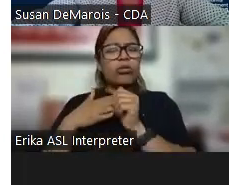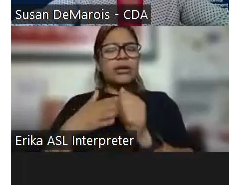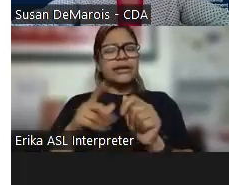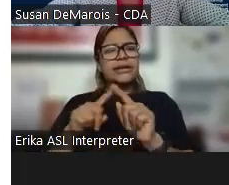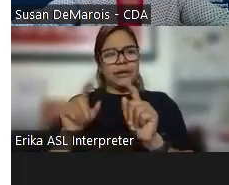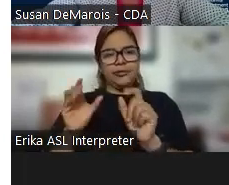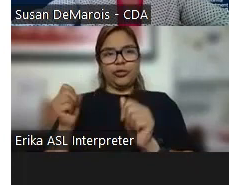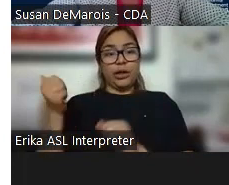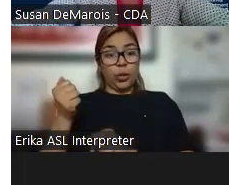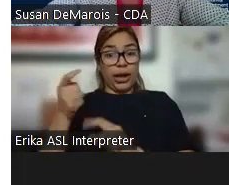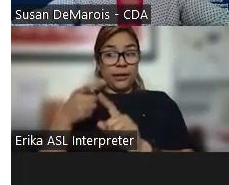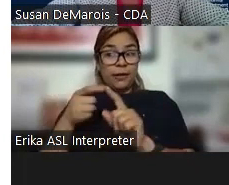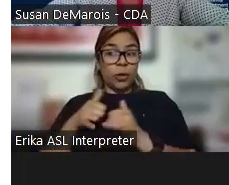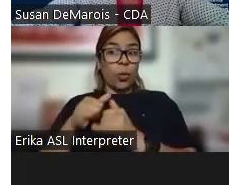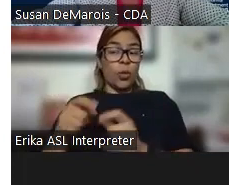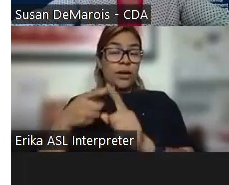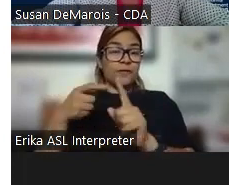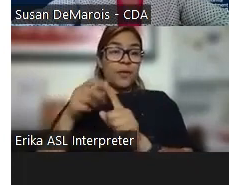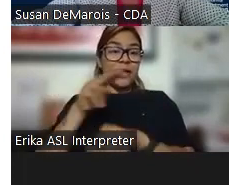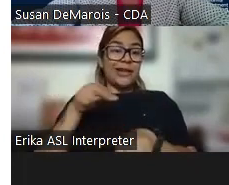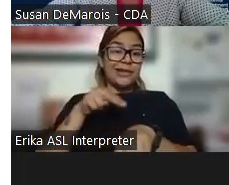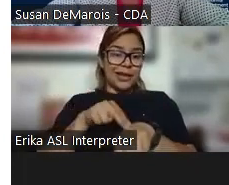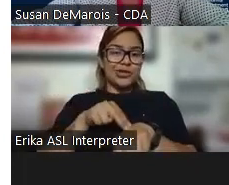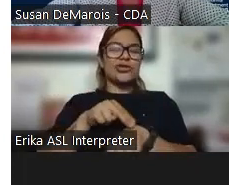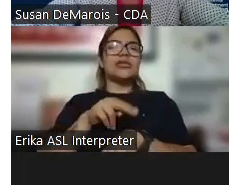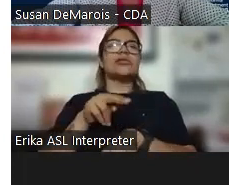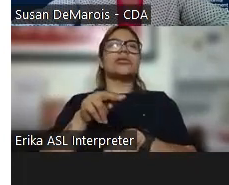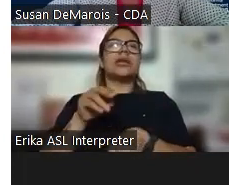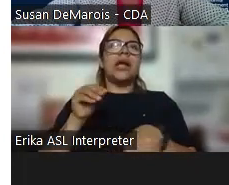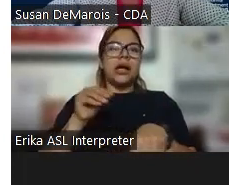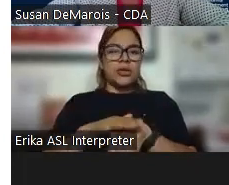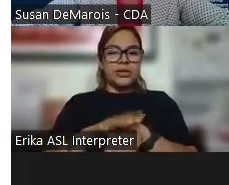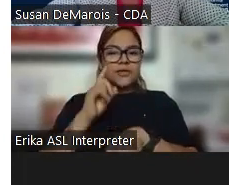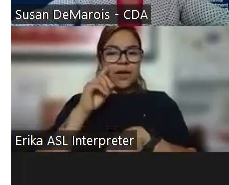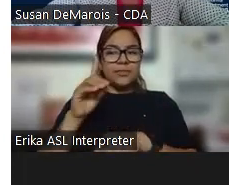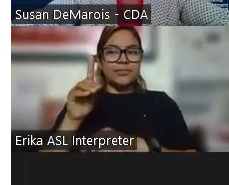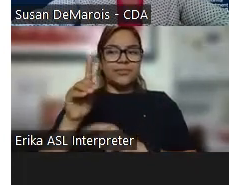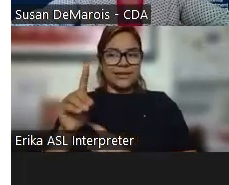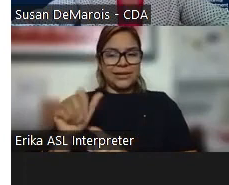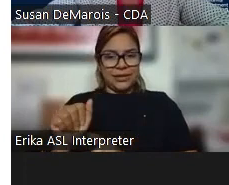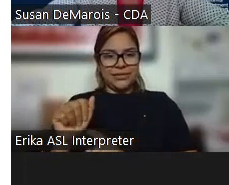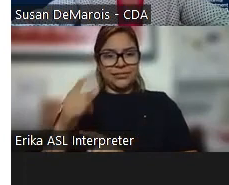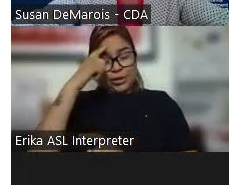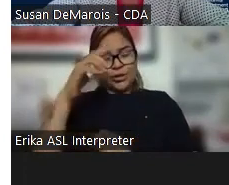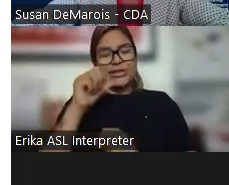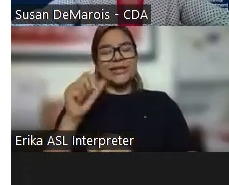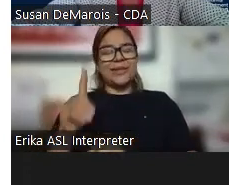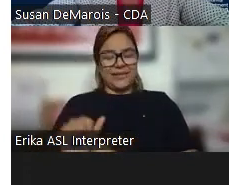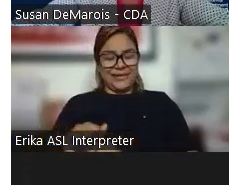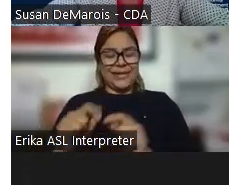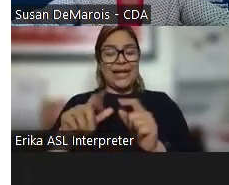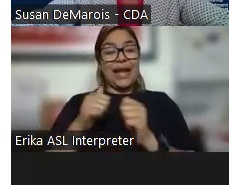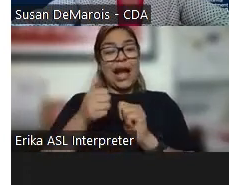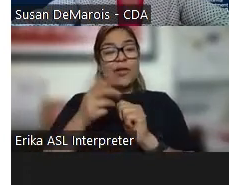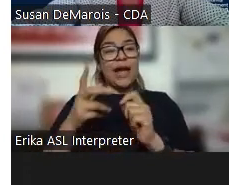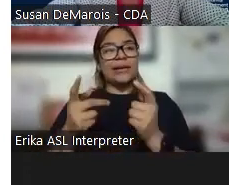which was awarded by the National Association of Councils on Developmental Disabilities. And the goal is to build bridges